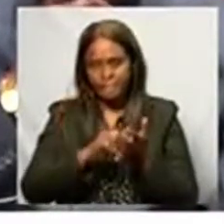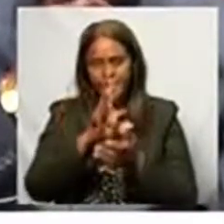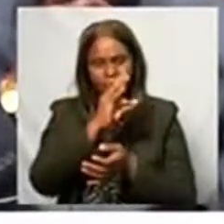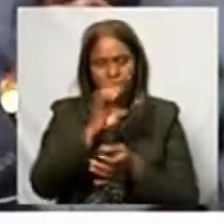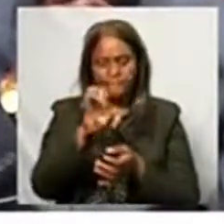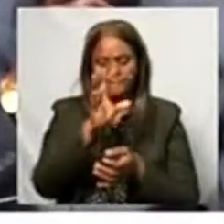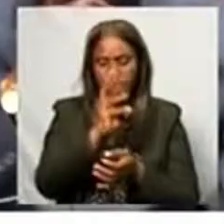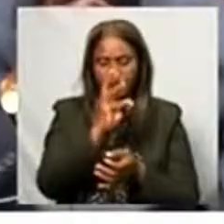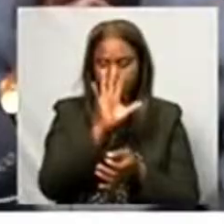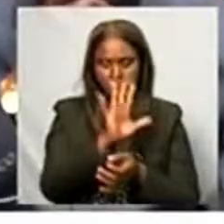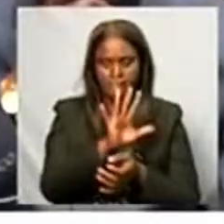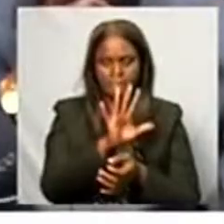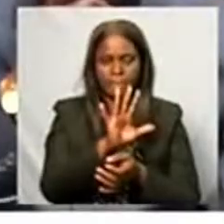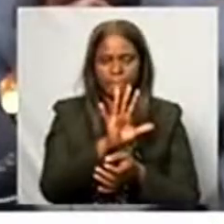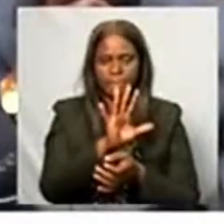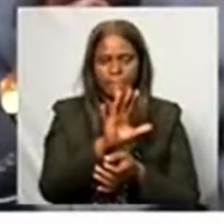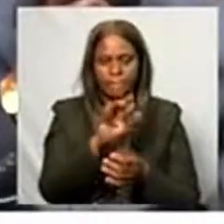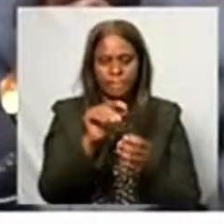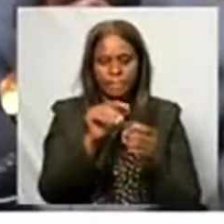110,765